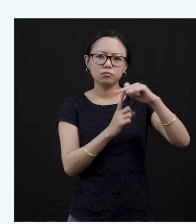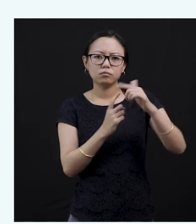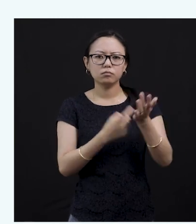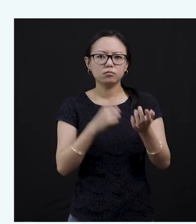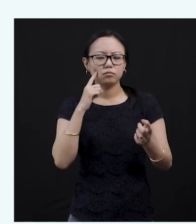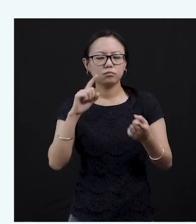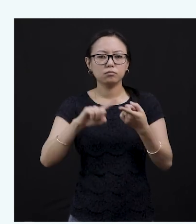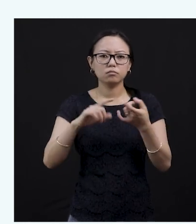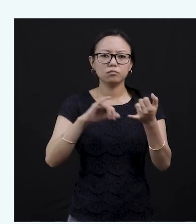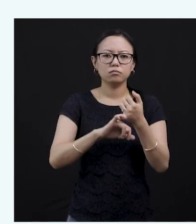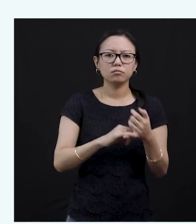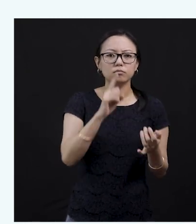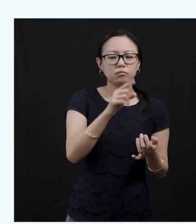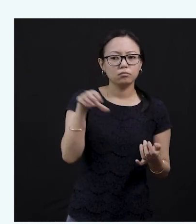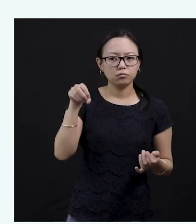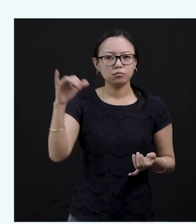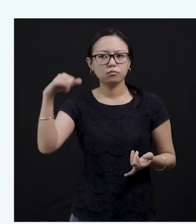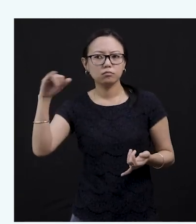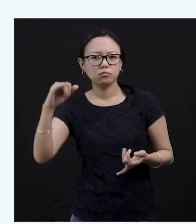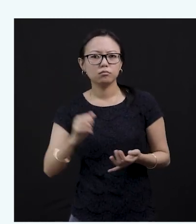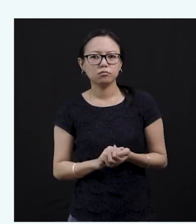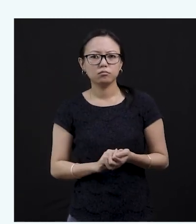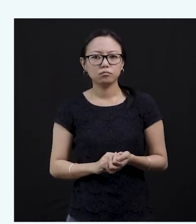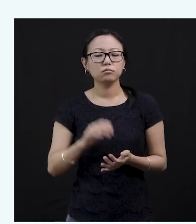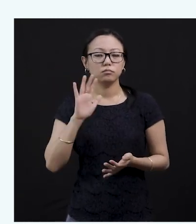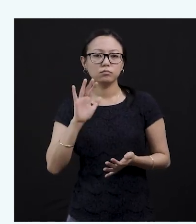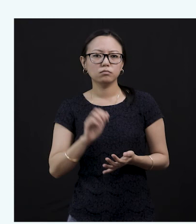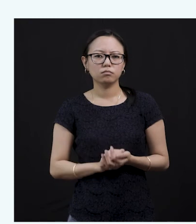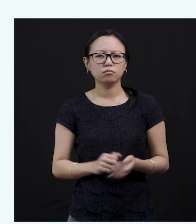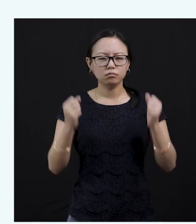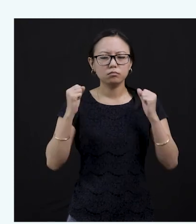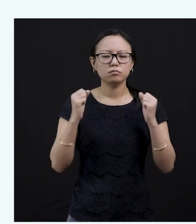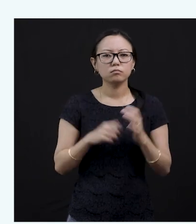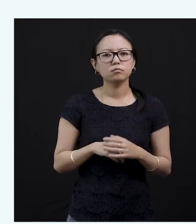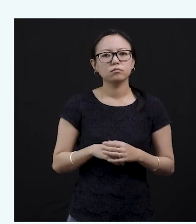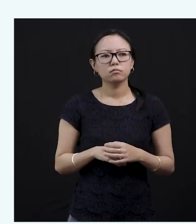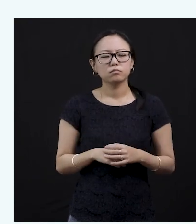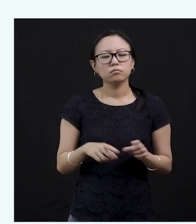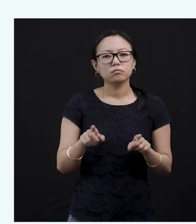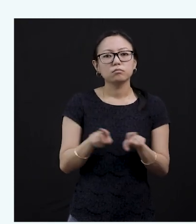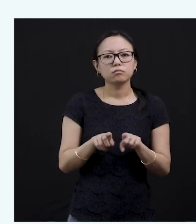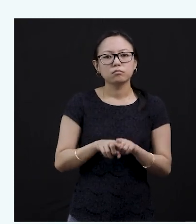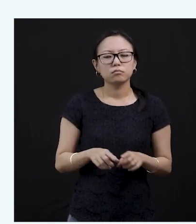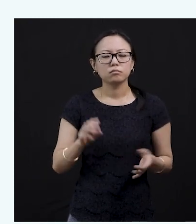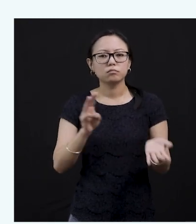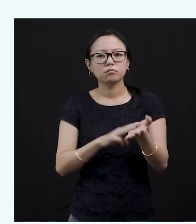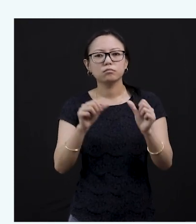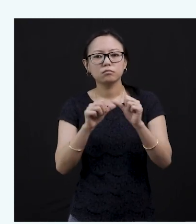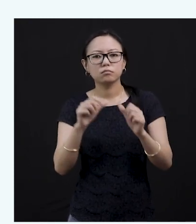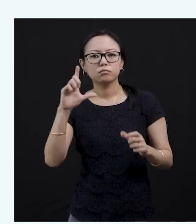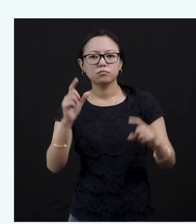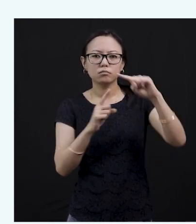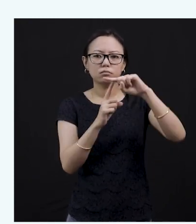I tell you to find where is Malta, Malta is a country in Europe, and you can't find them, right? But if